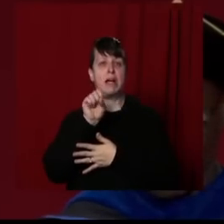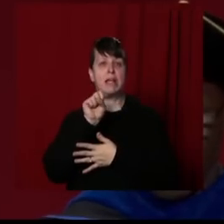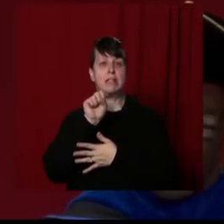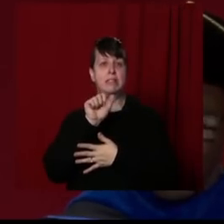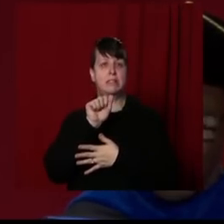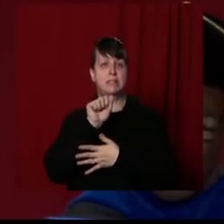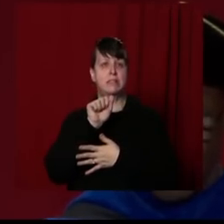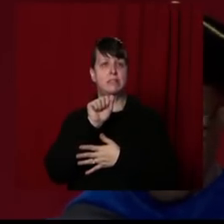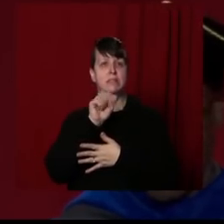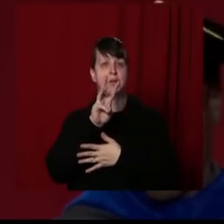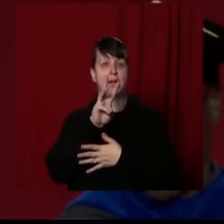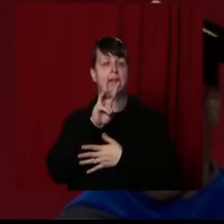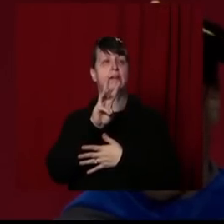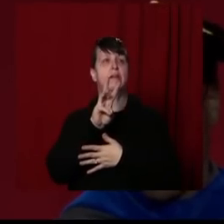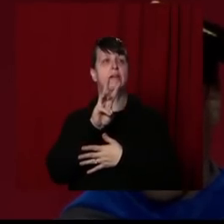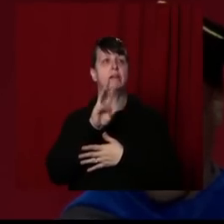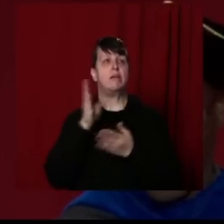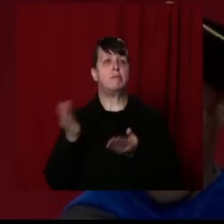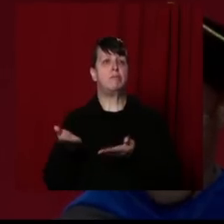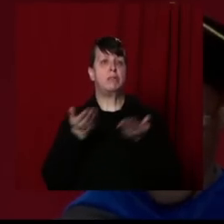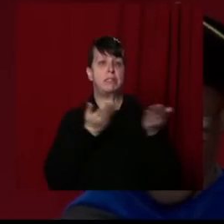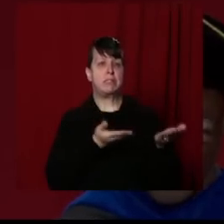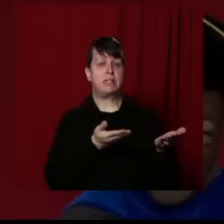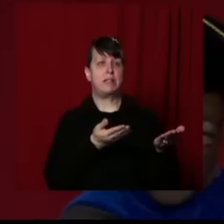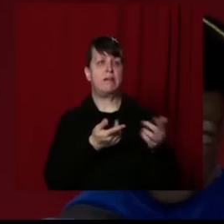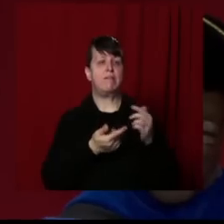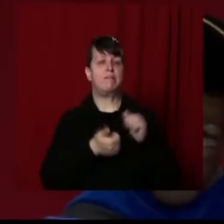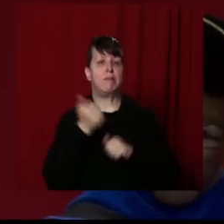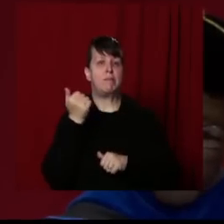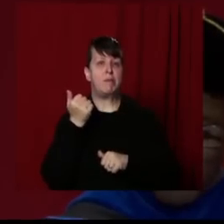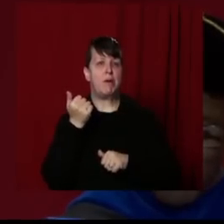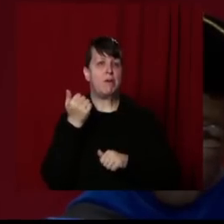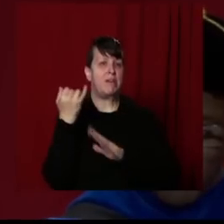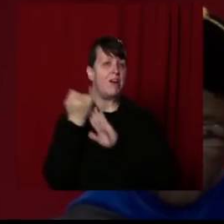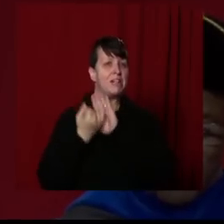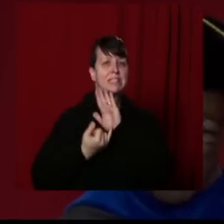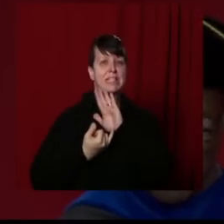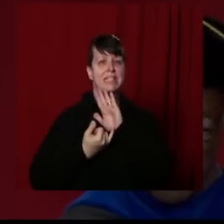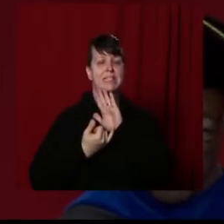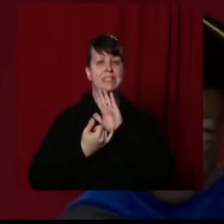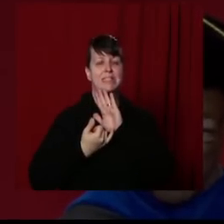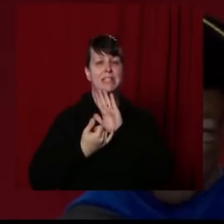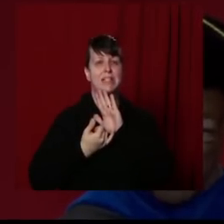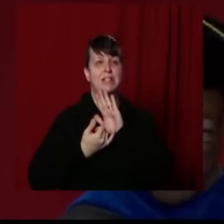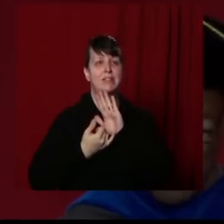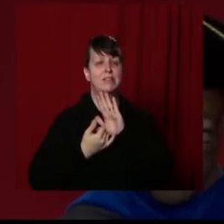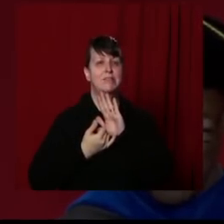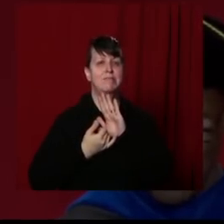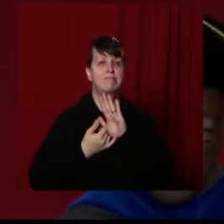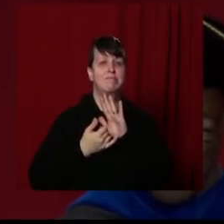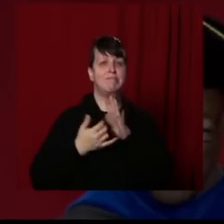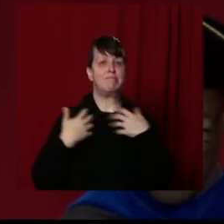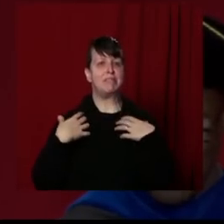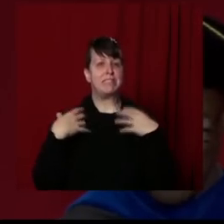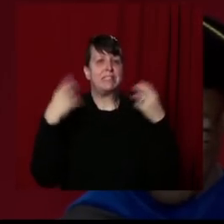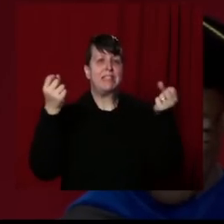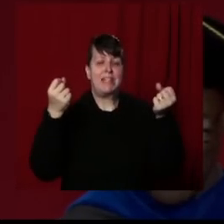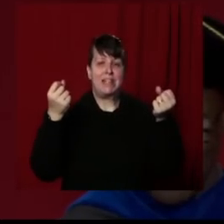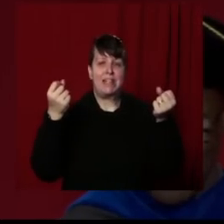presented by the most artistic, resilient, scholarly,